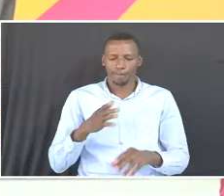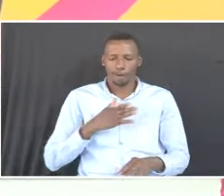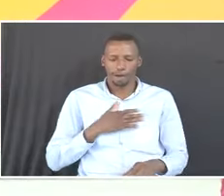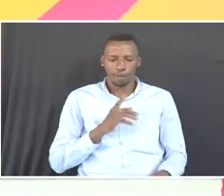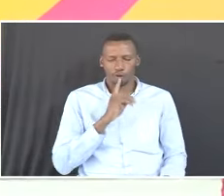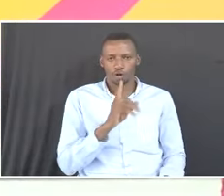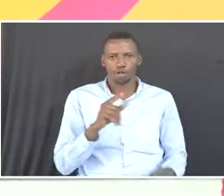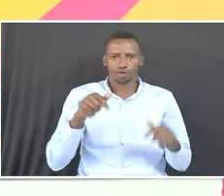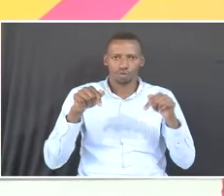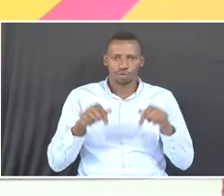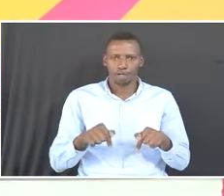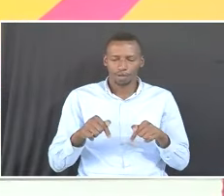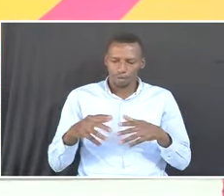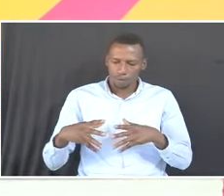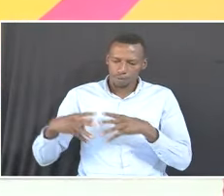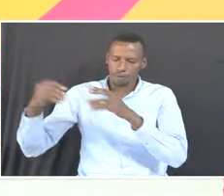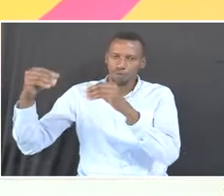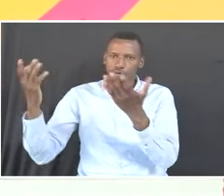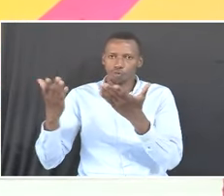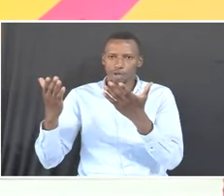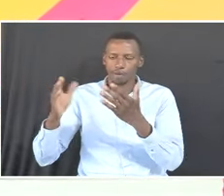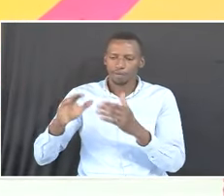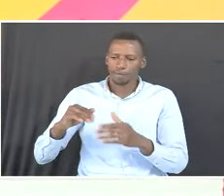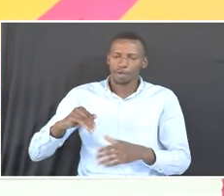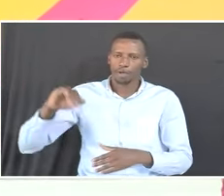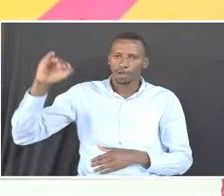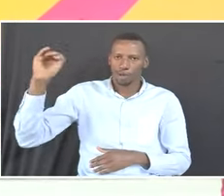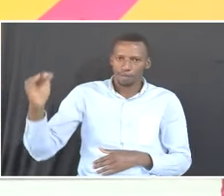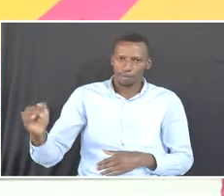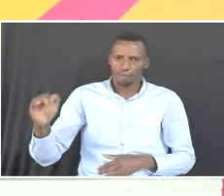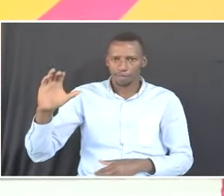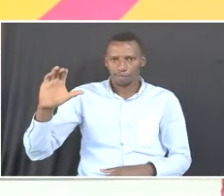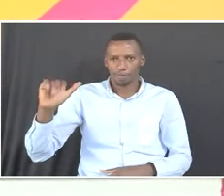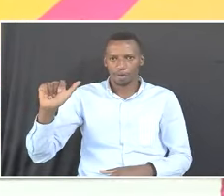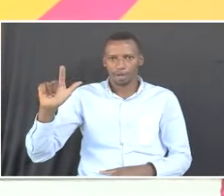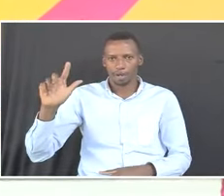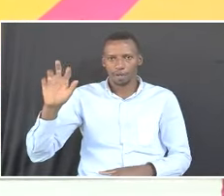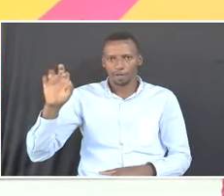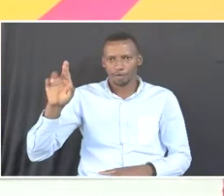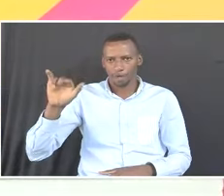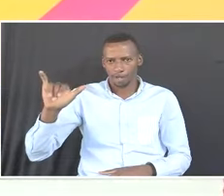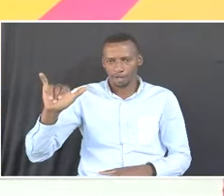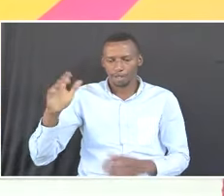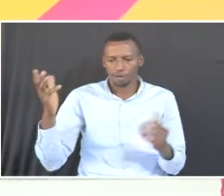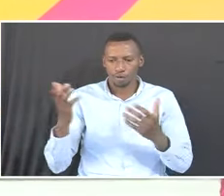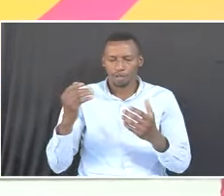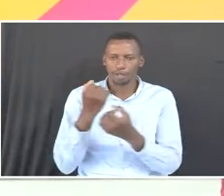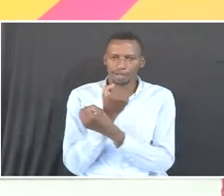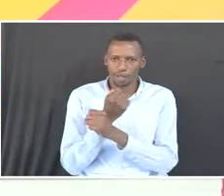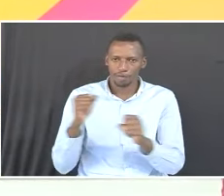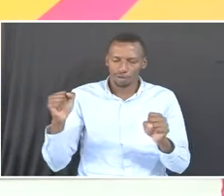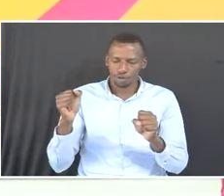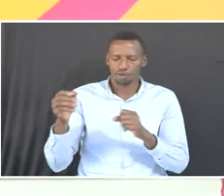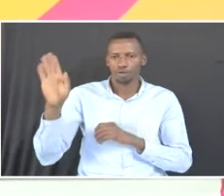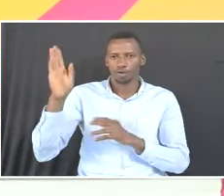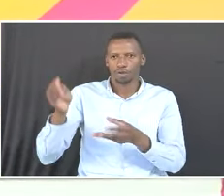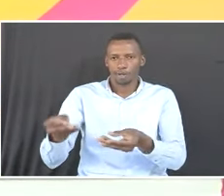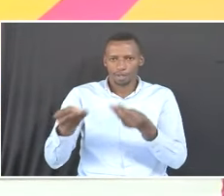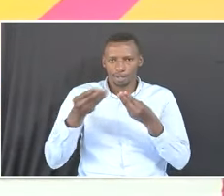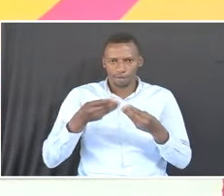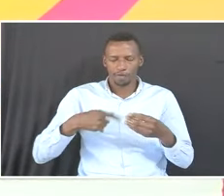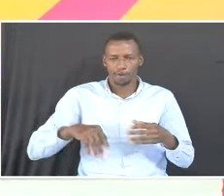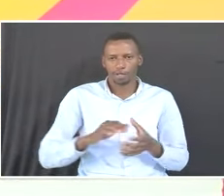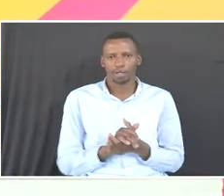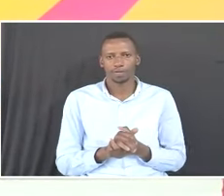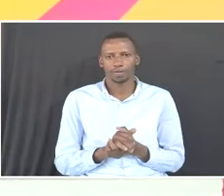to Mount Calvary, where salvation has been freely lavished to us.